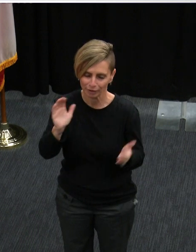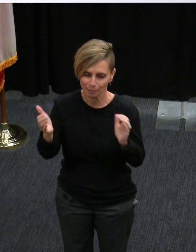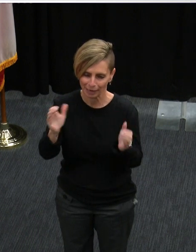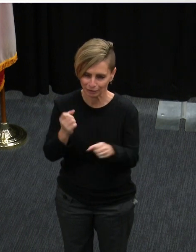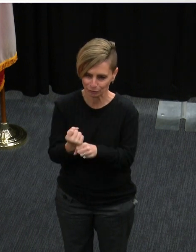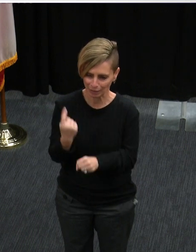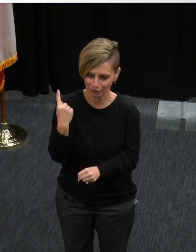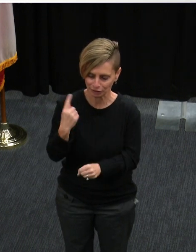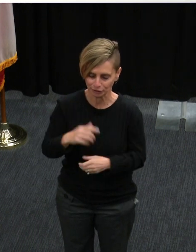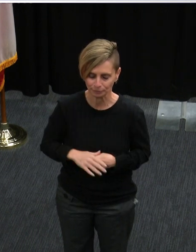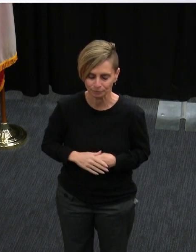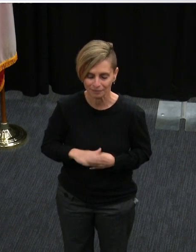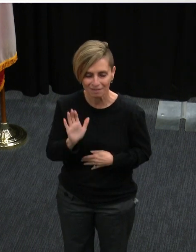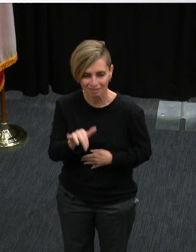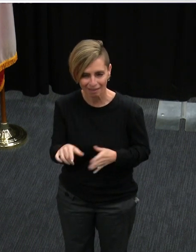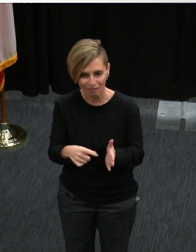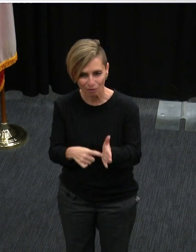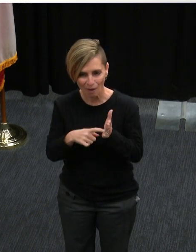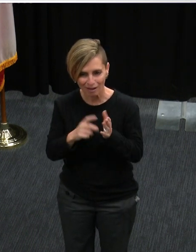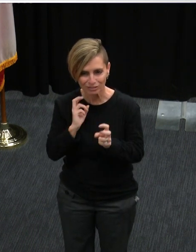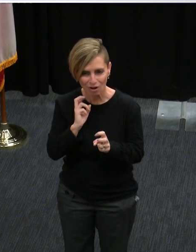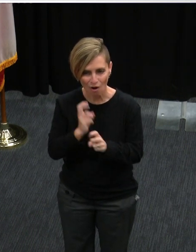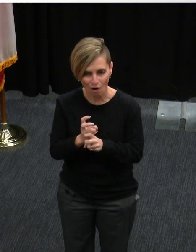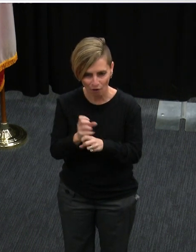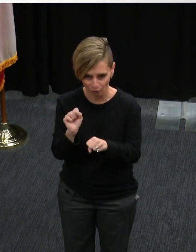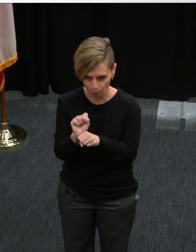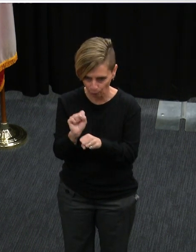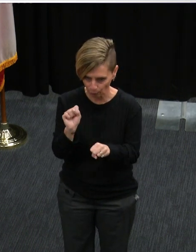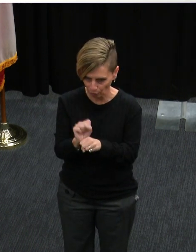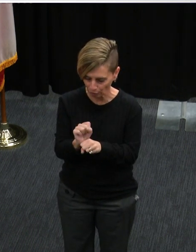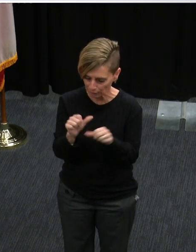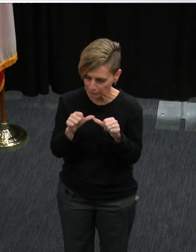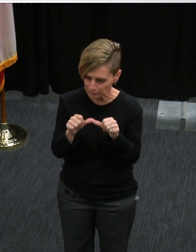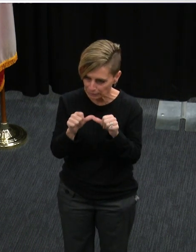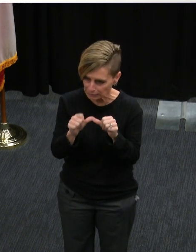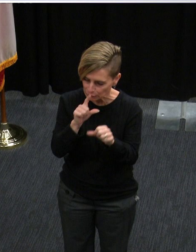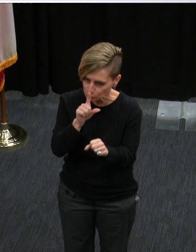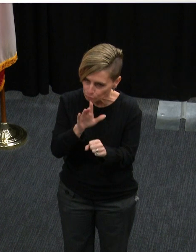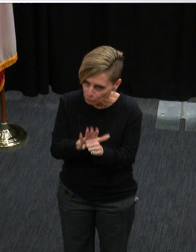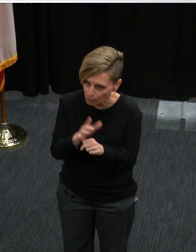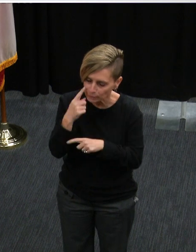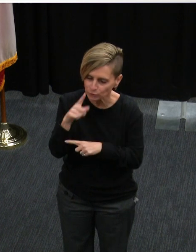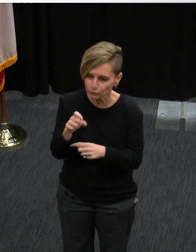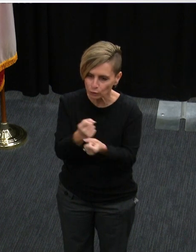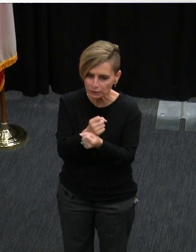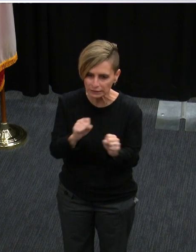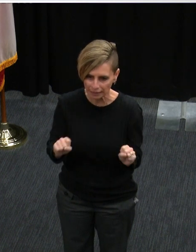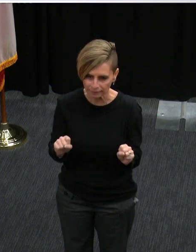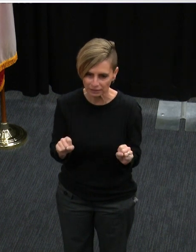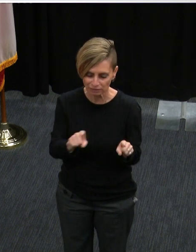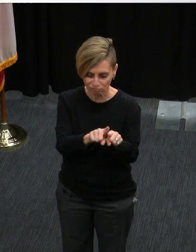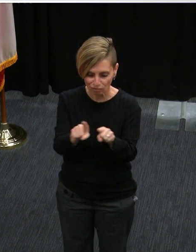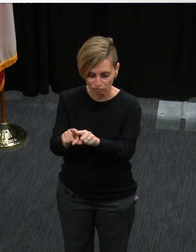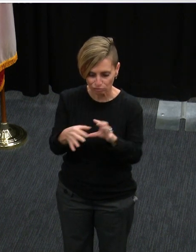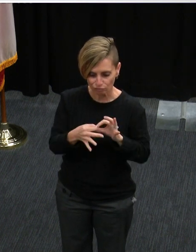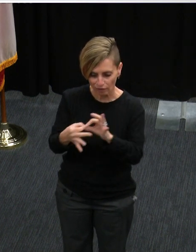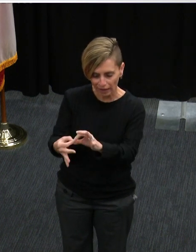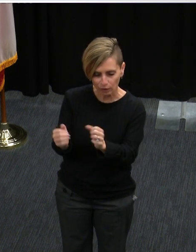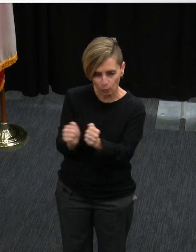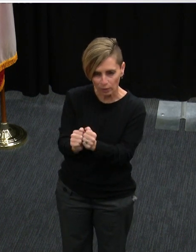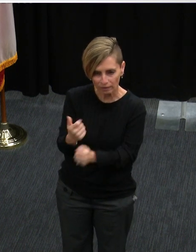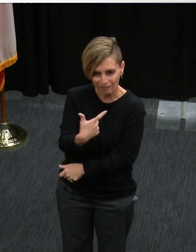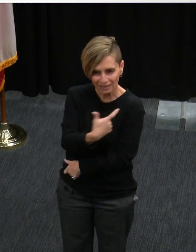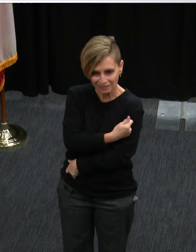This will require hard work and a continued commitment to safety, and relating back to the vaccine rollout, a lot of